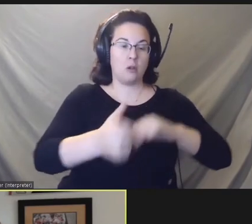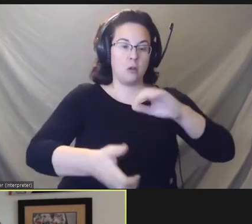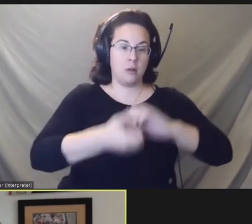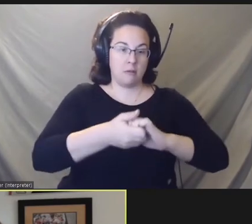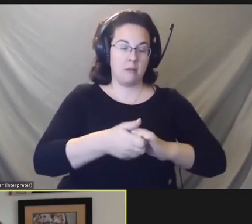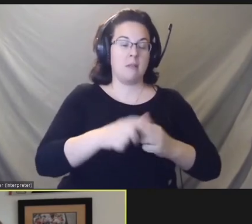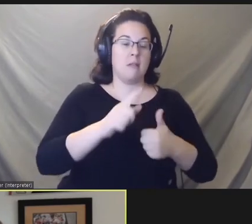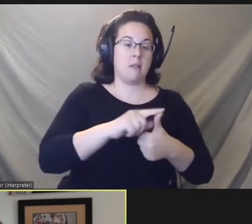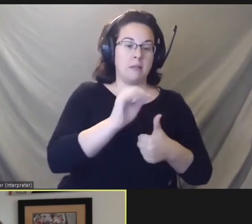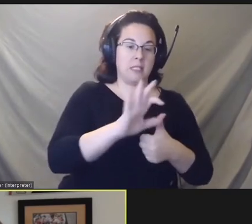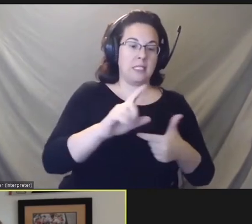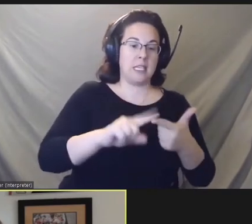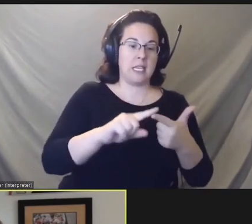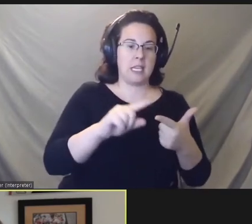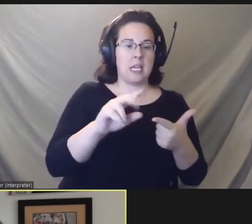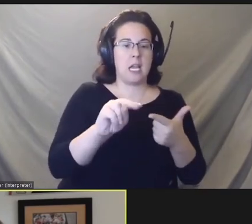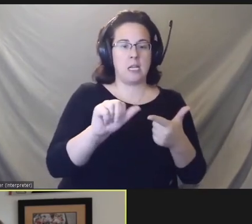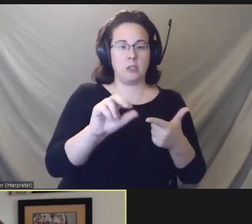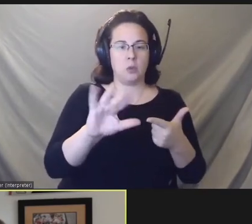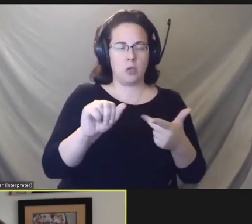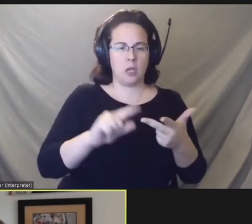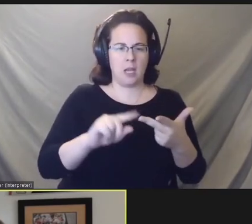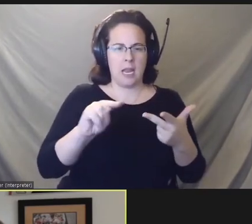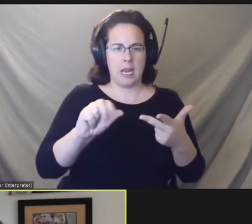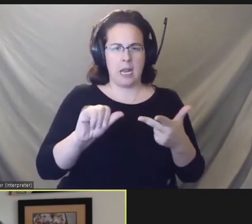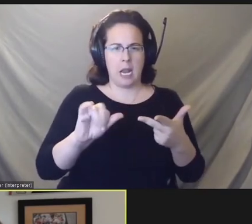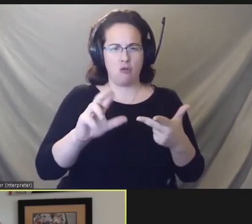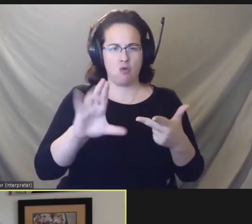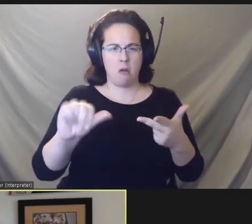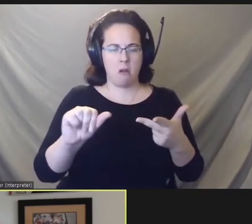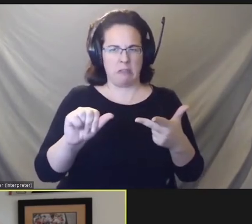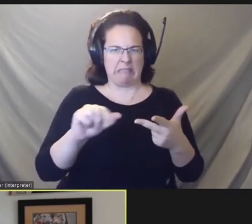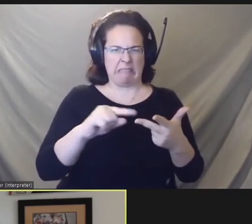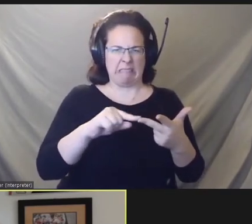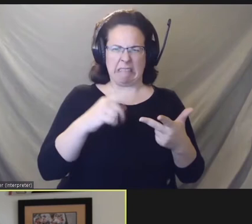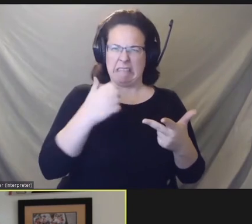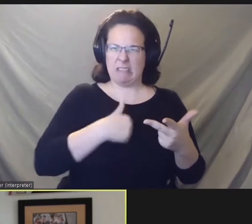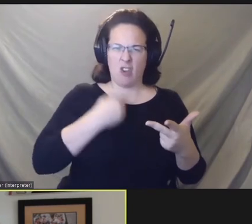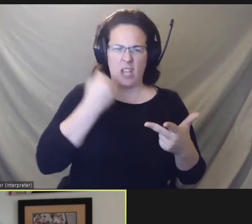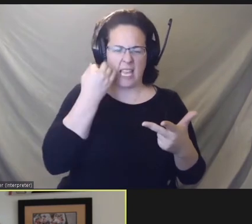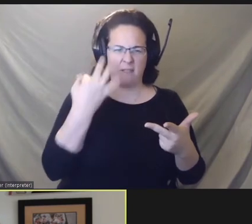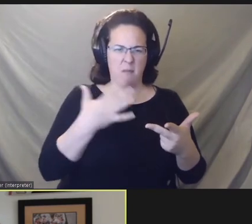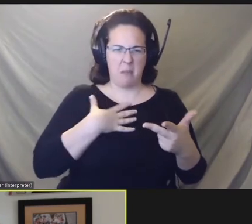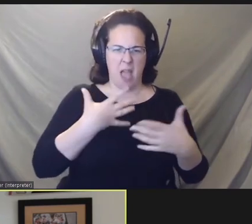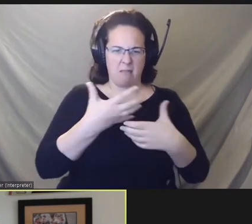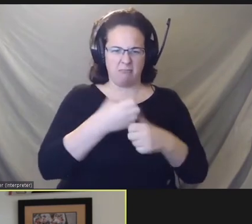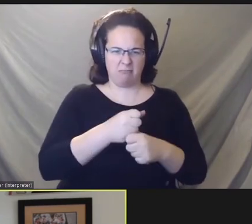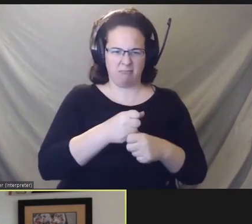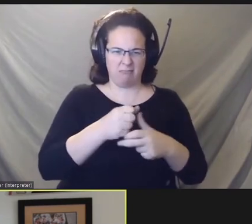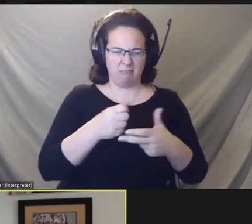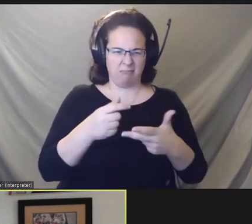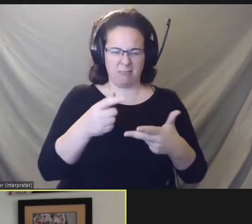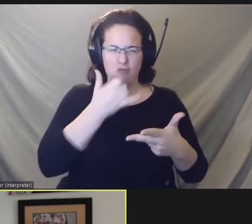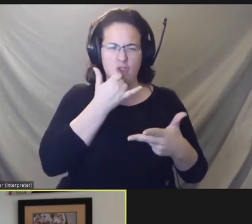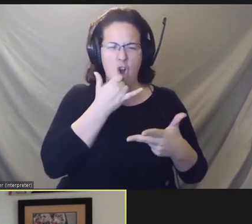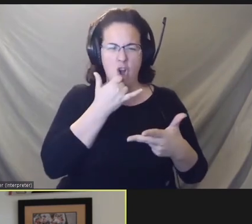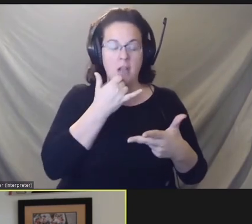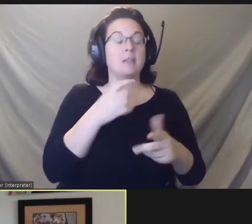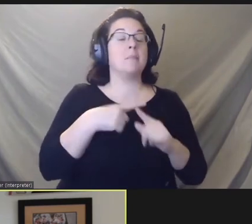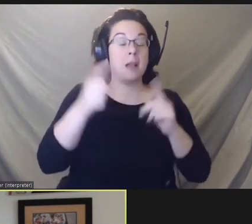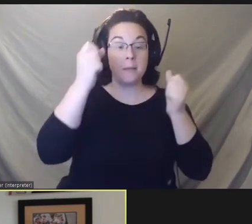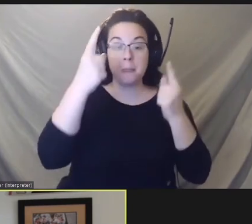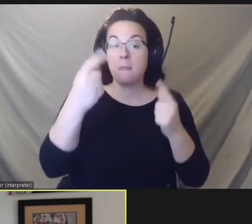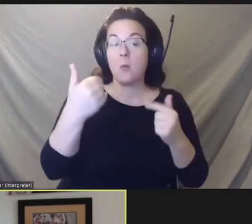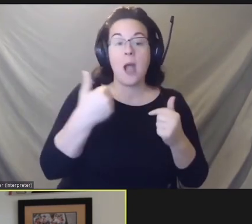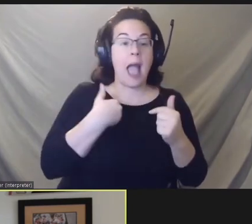NASUCA, and NARUC, I believe. And I apologize if I got the wrong acronym thrown in there. But there were materials prepared for that, information